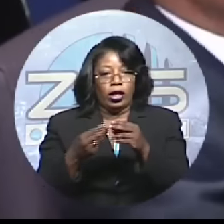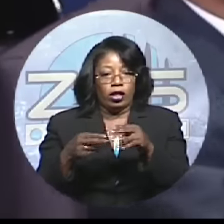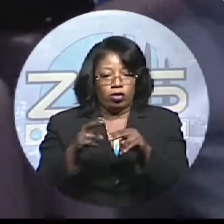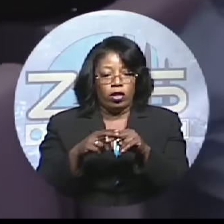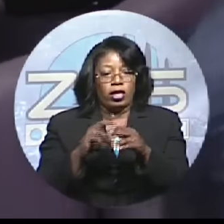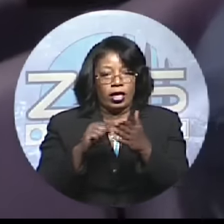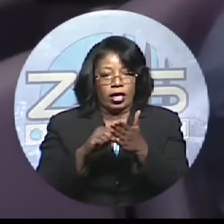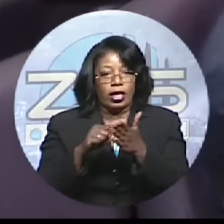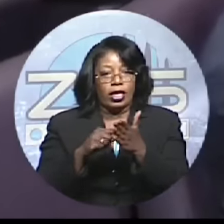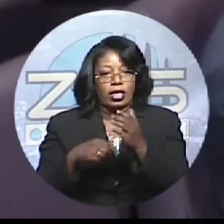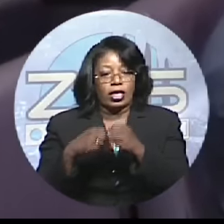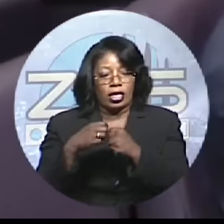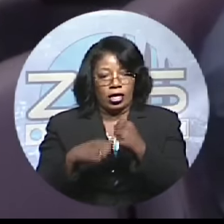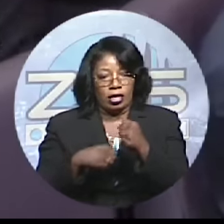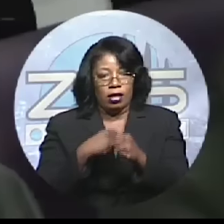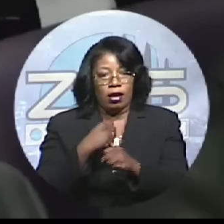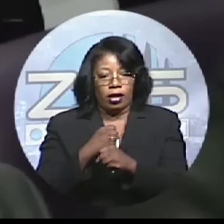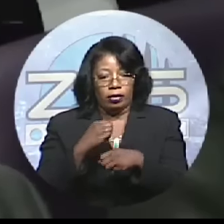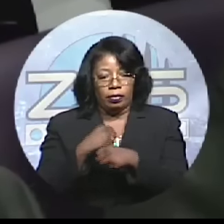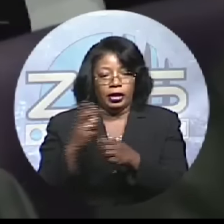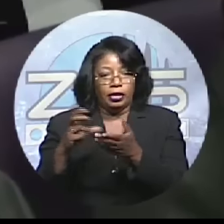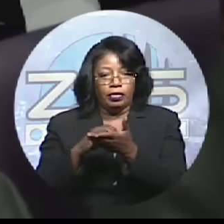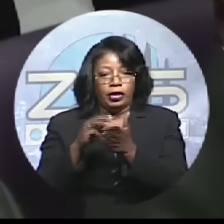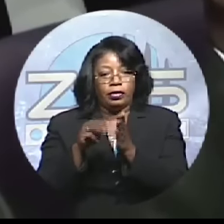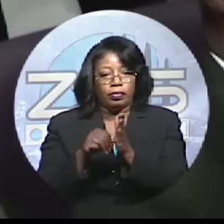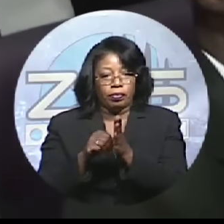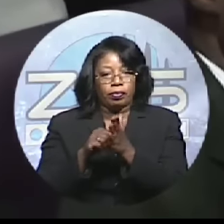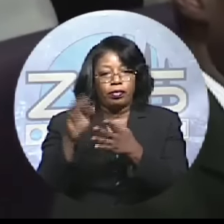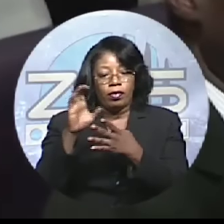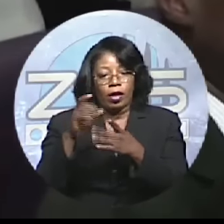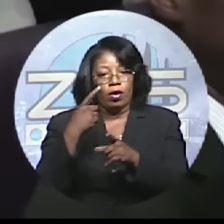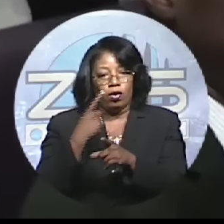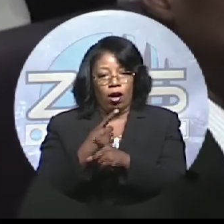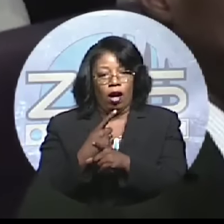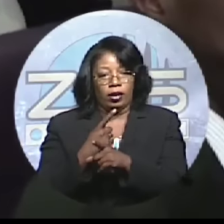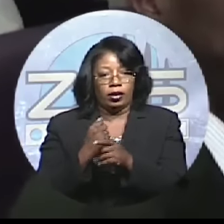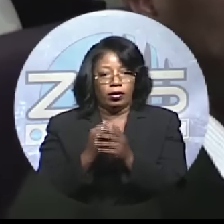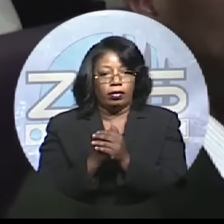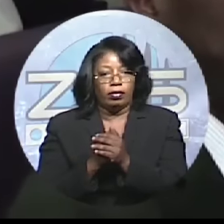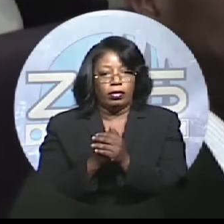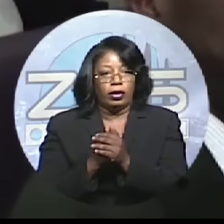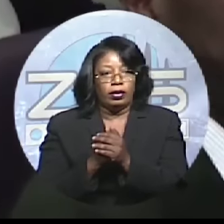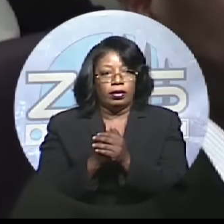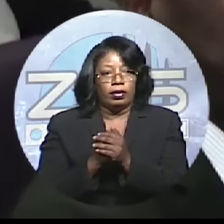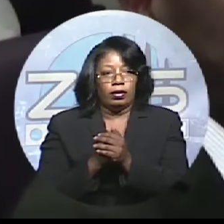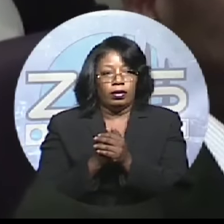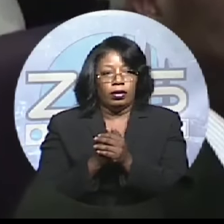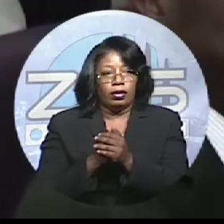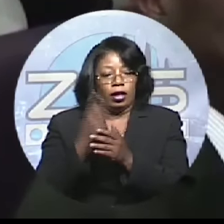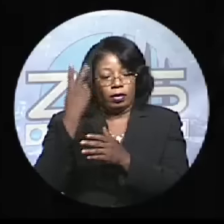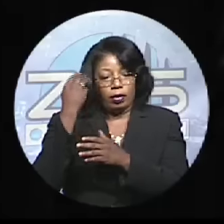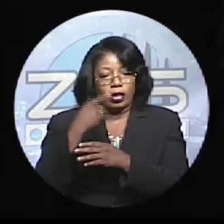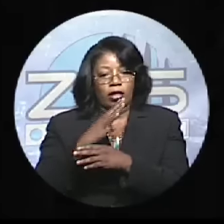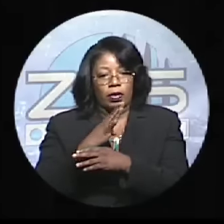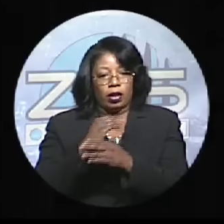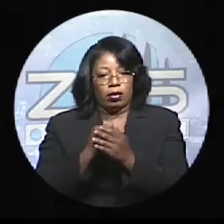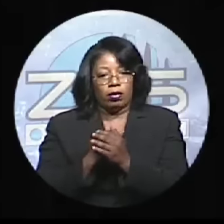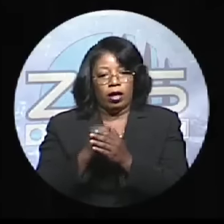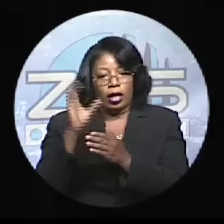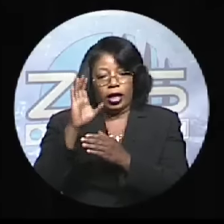year. He says it makes the investment climate ideal. The climate is indeed ripe for inward investment in the